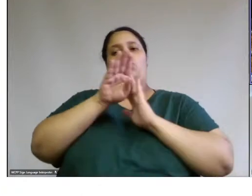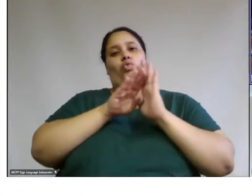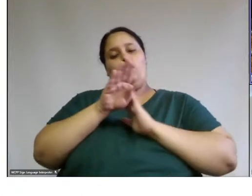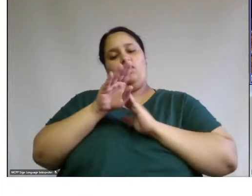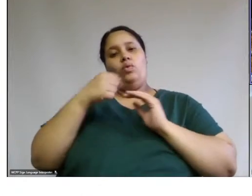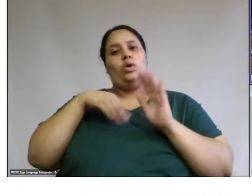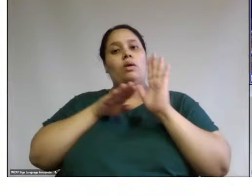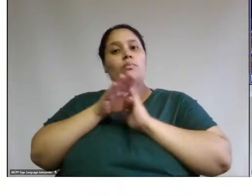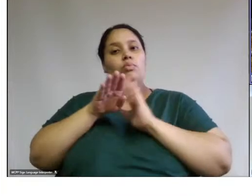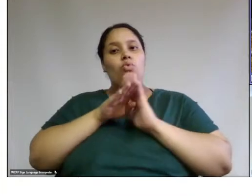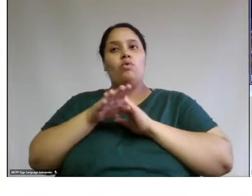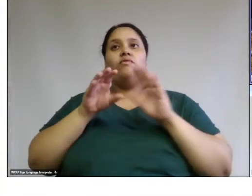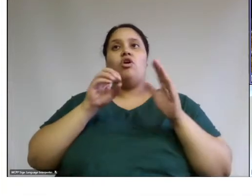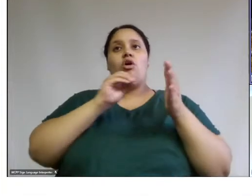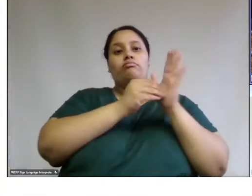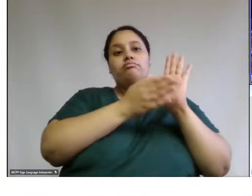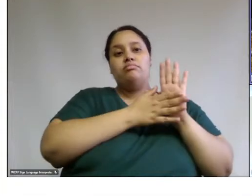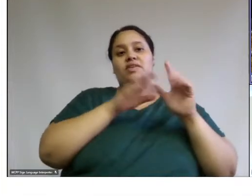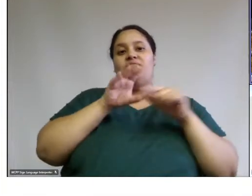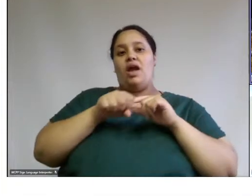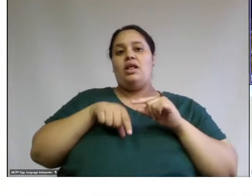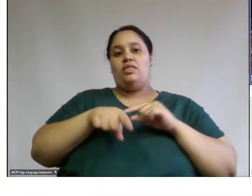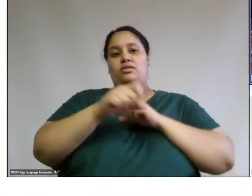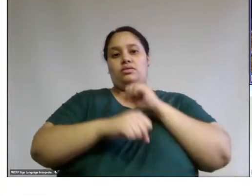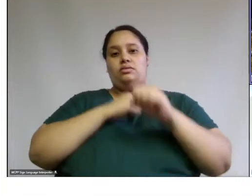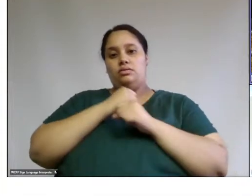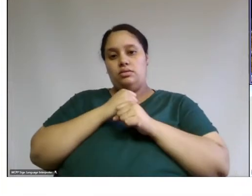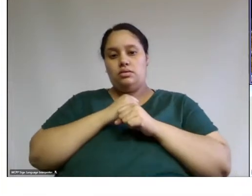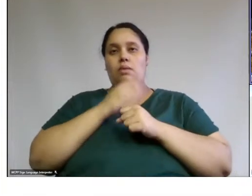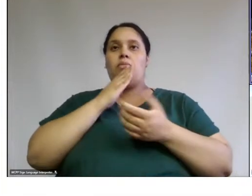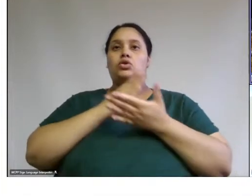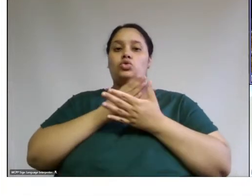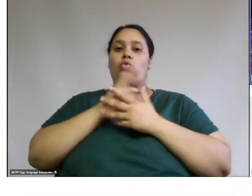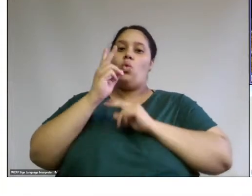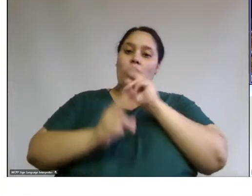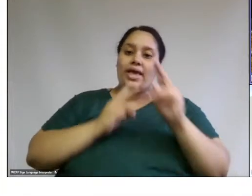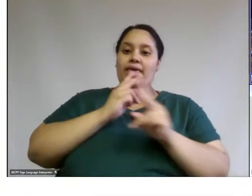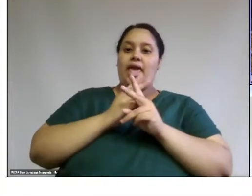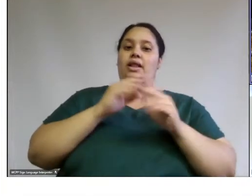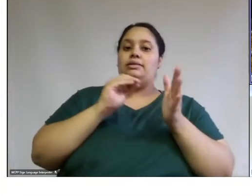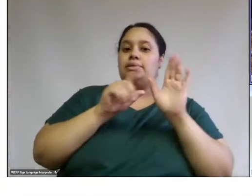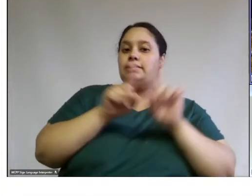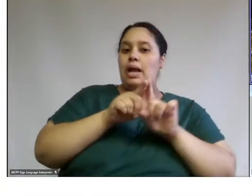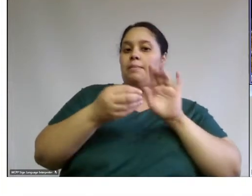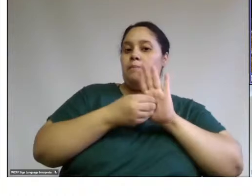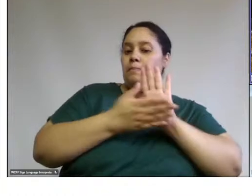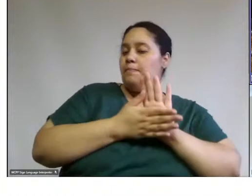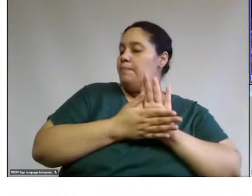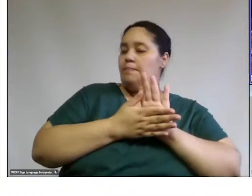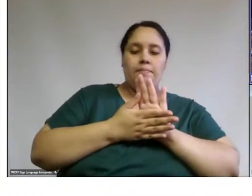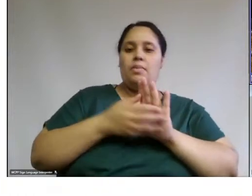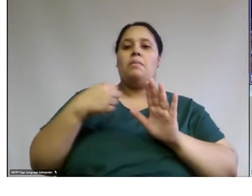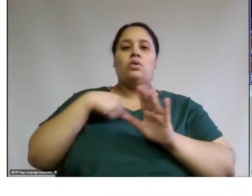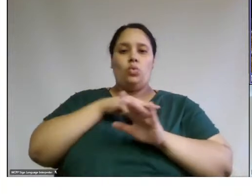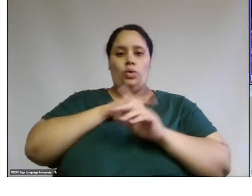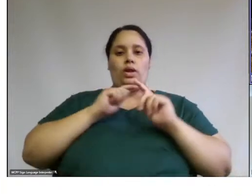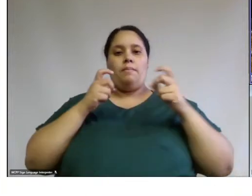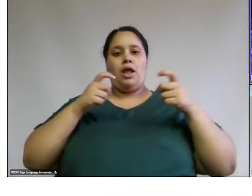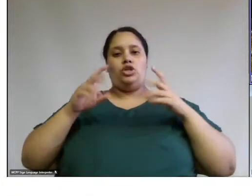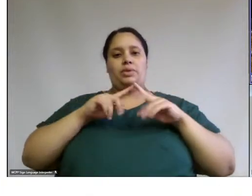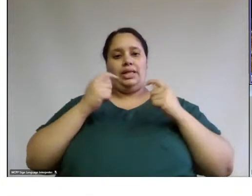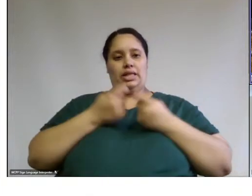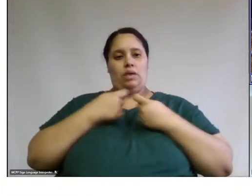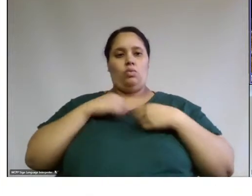on the findings that we have had this year, to make sure that we don't get repeat findings, but you have a commitment from the management team,